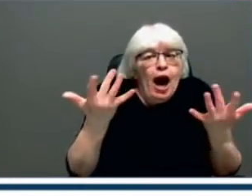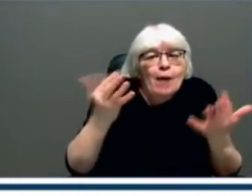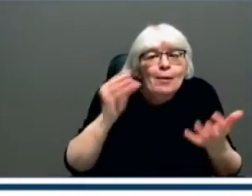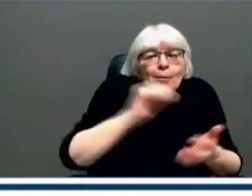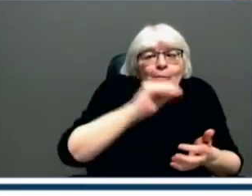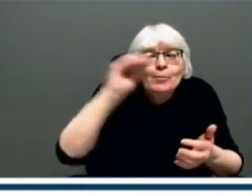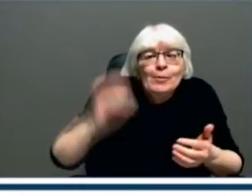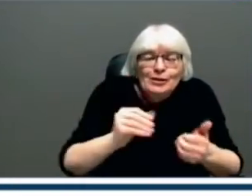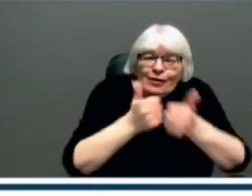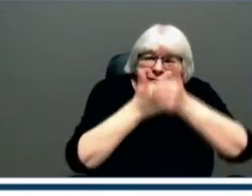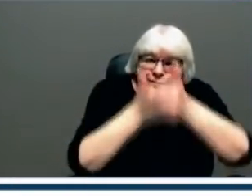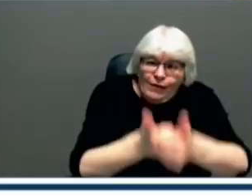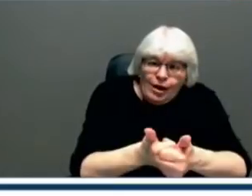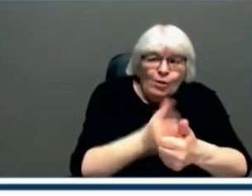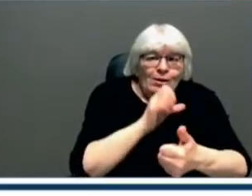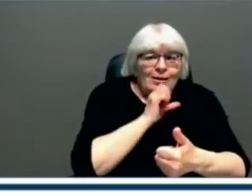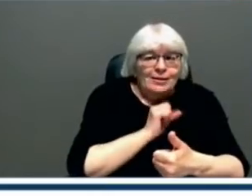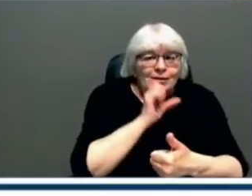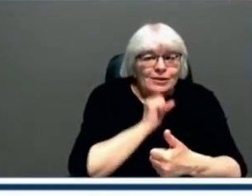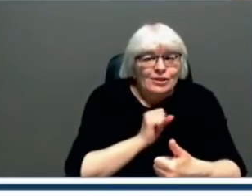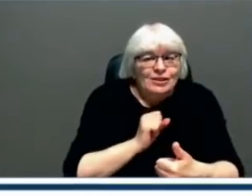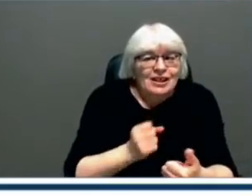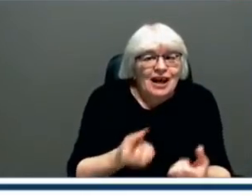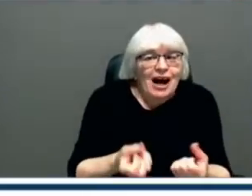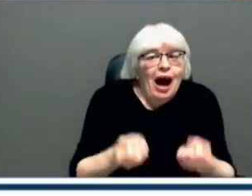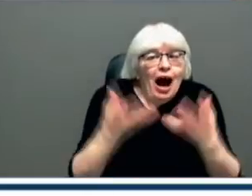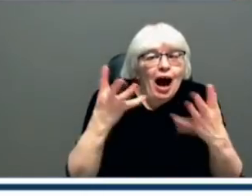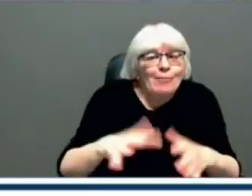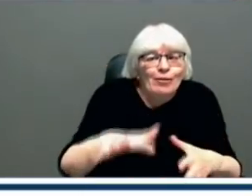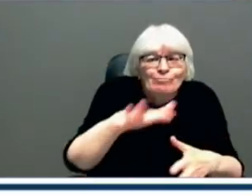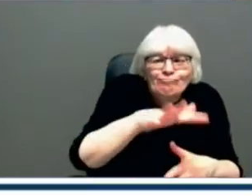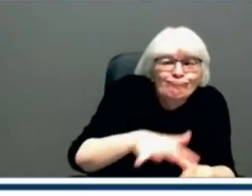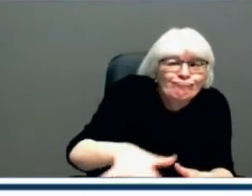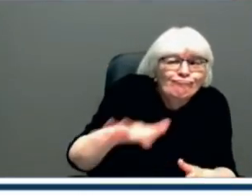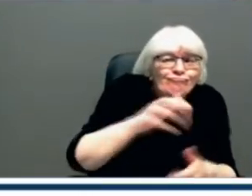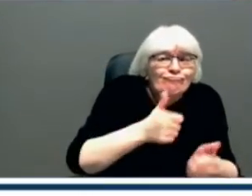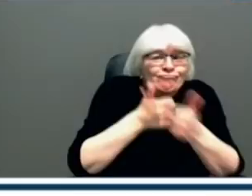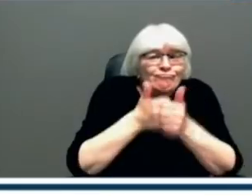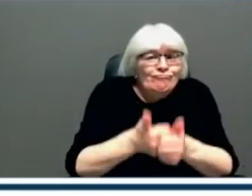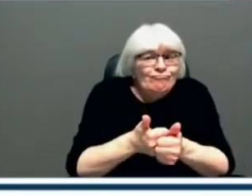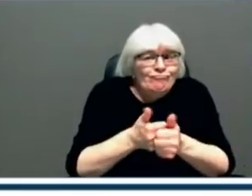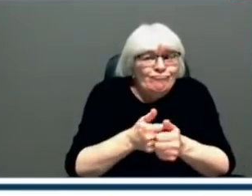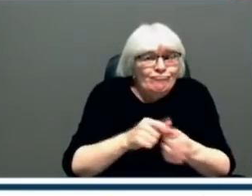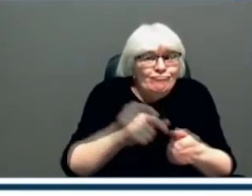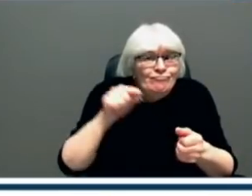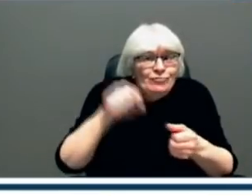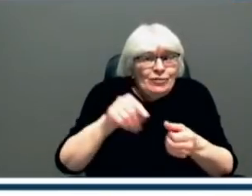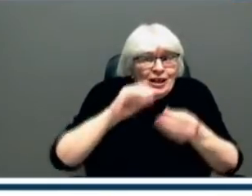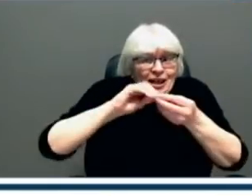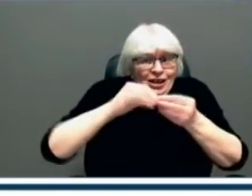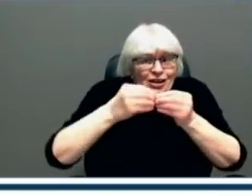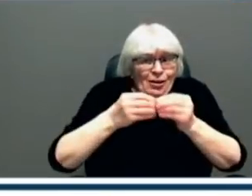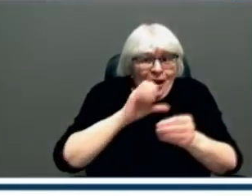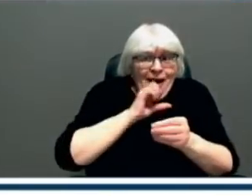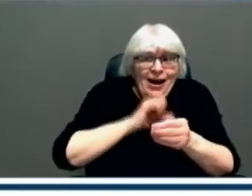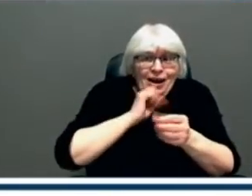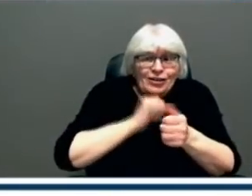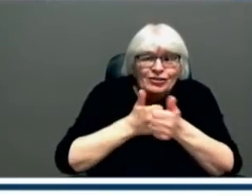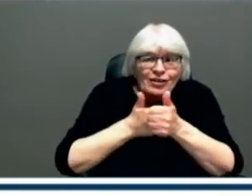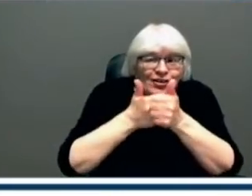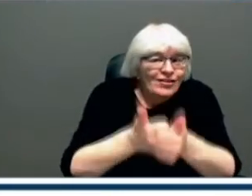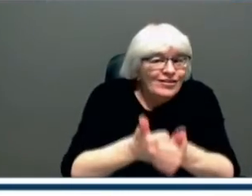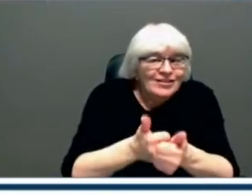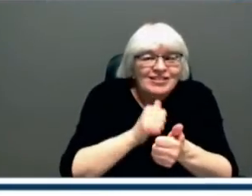the population size varies by age. So you can't just look at the numbers by age. We look at it in all those three